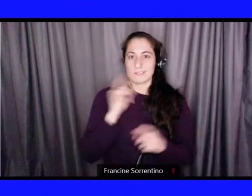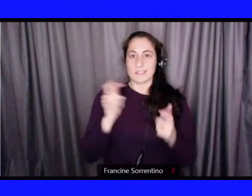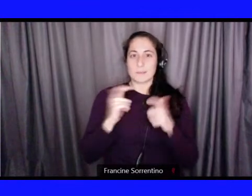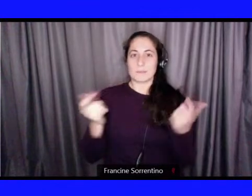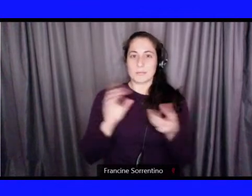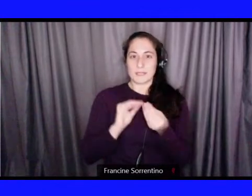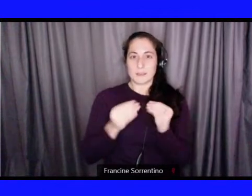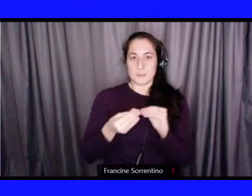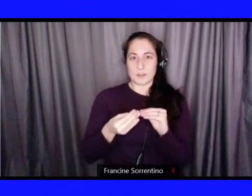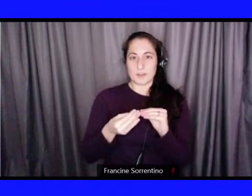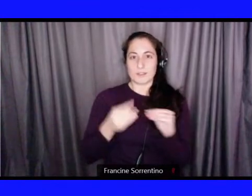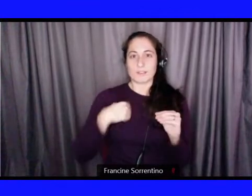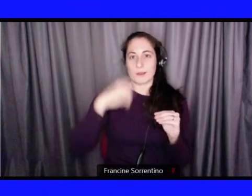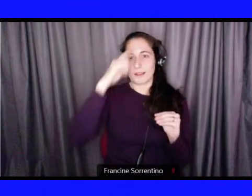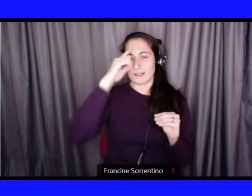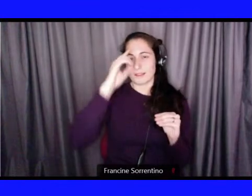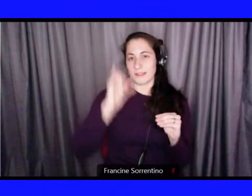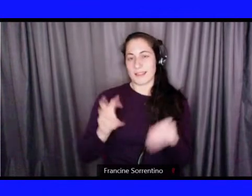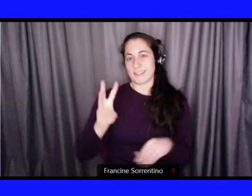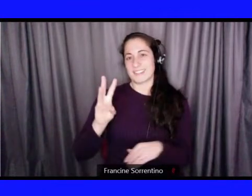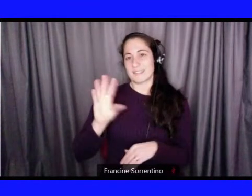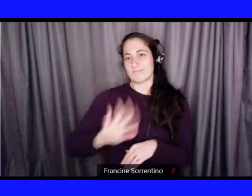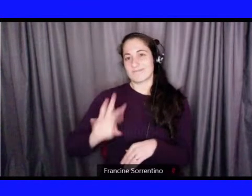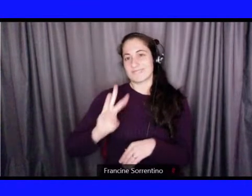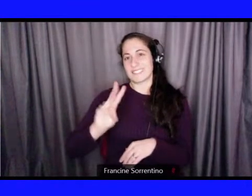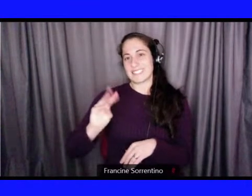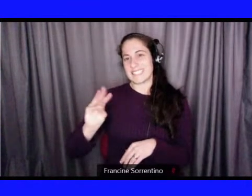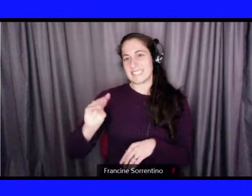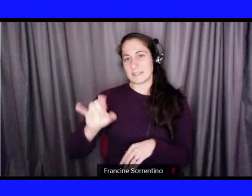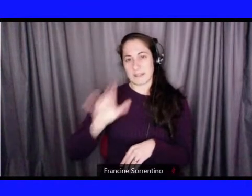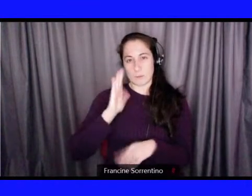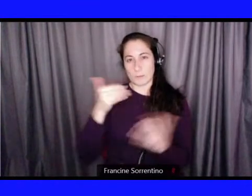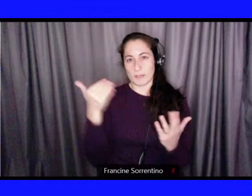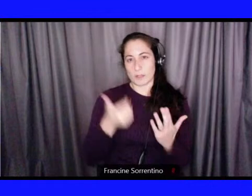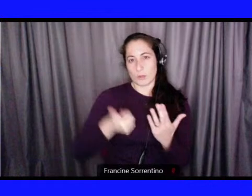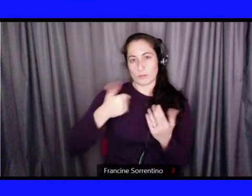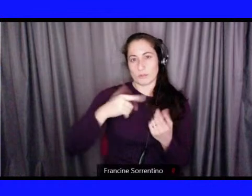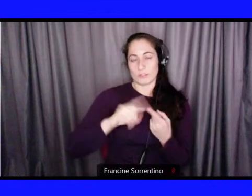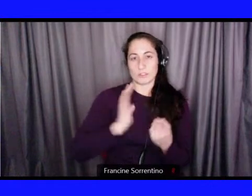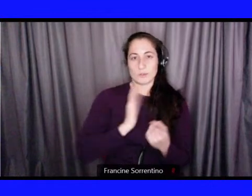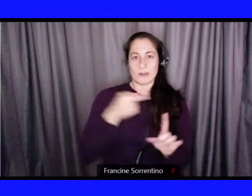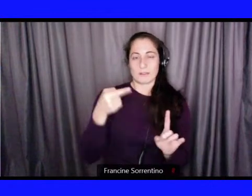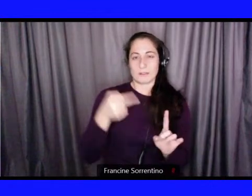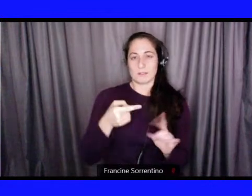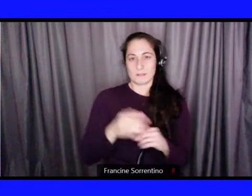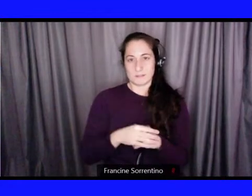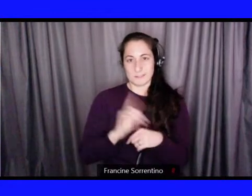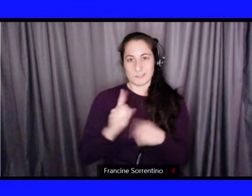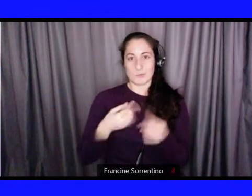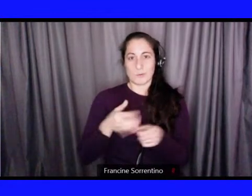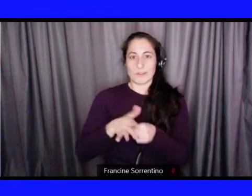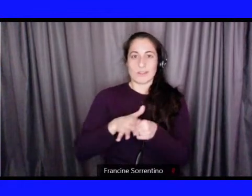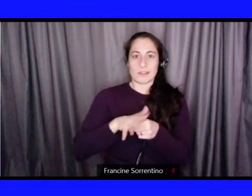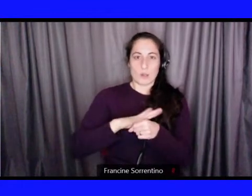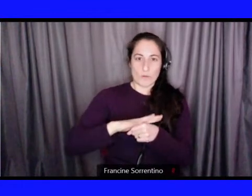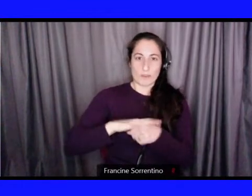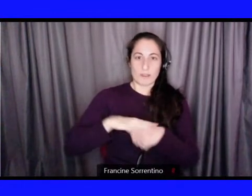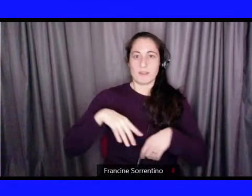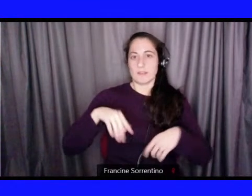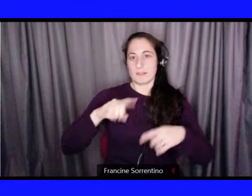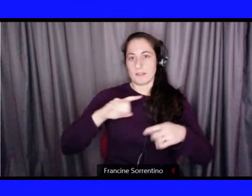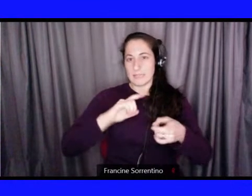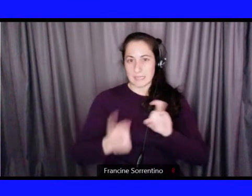enrollment growth that Metro Plus has seen over the past year, but continues to be a focus of ours in meetings with their team